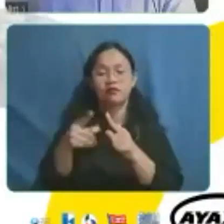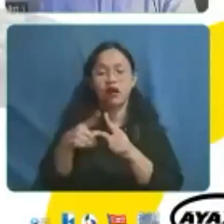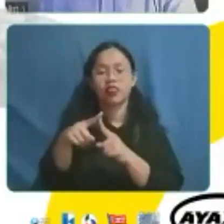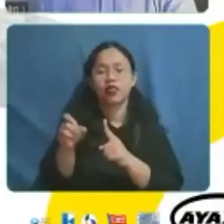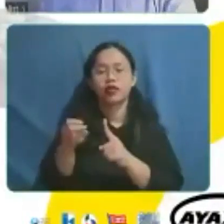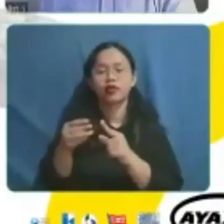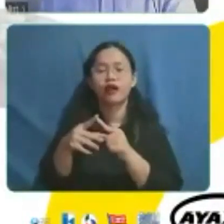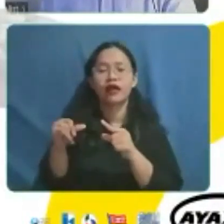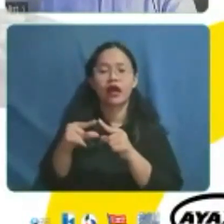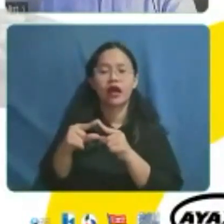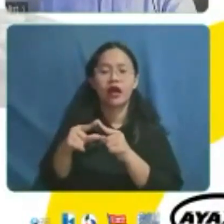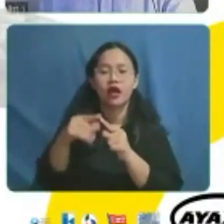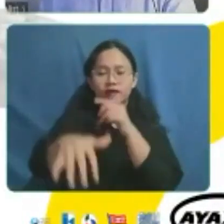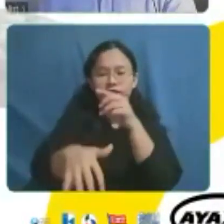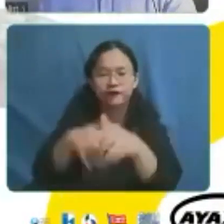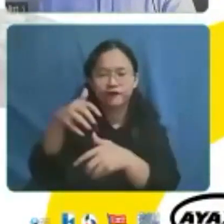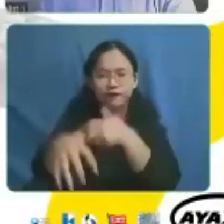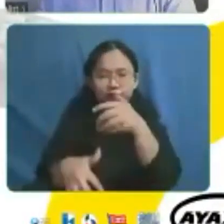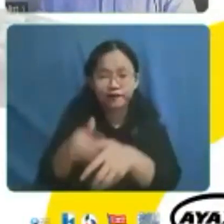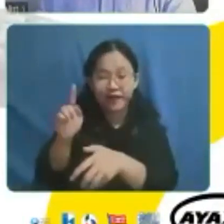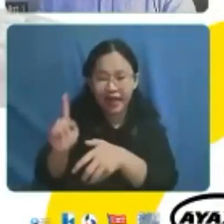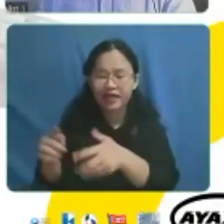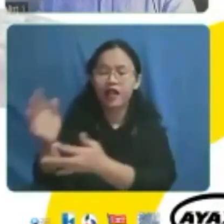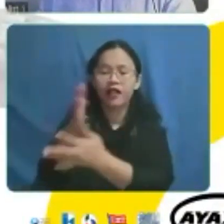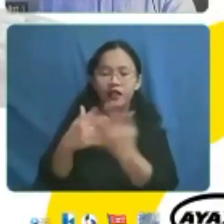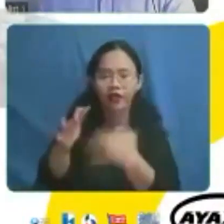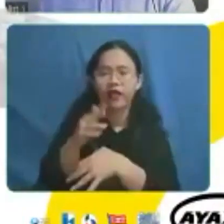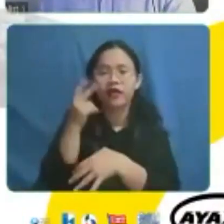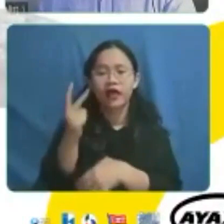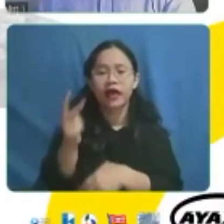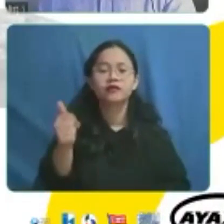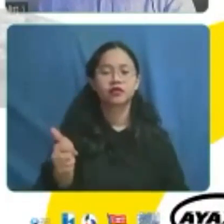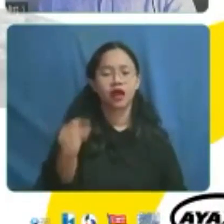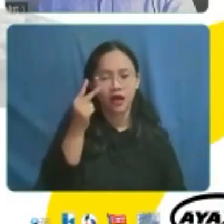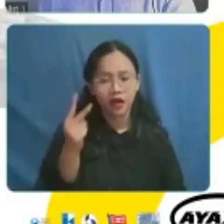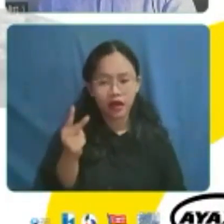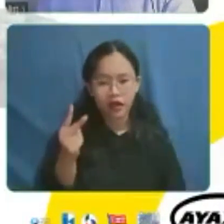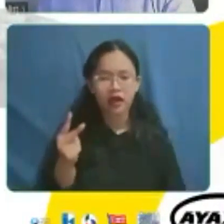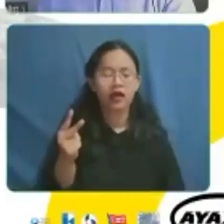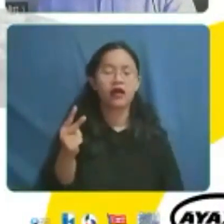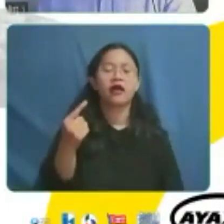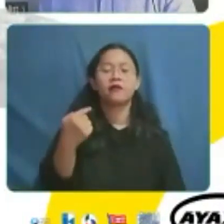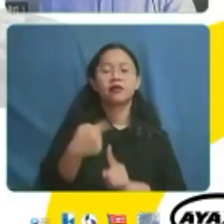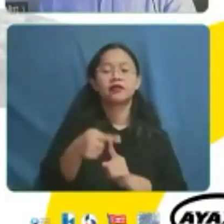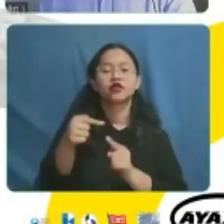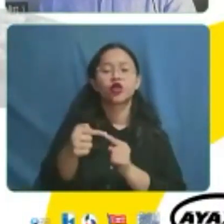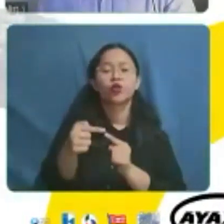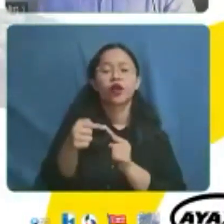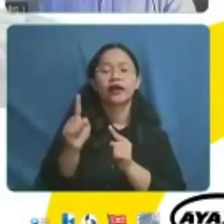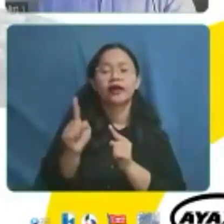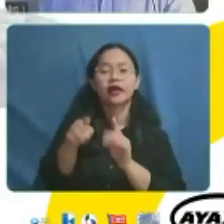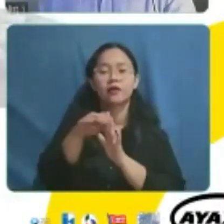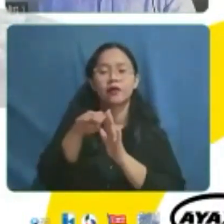future mitigation efforts should focus on the monitoring and the regulation of